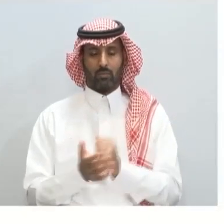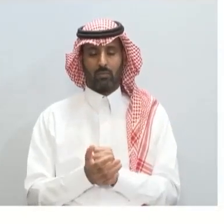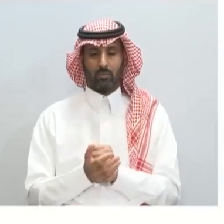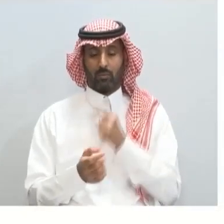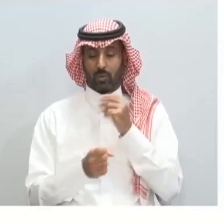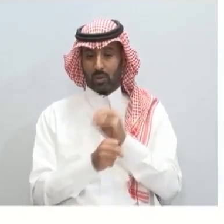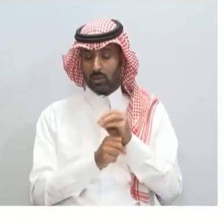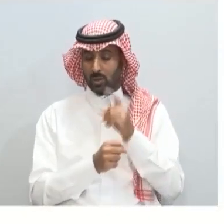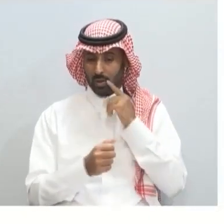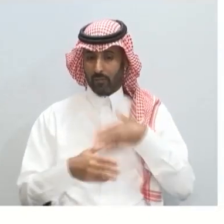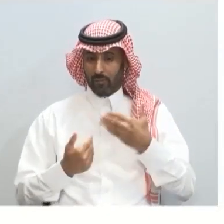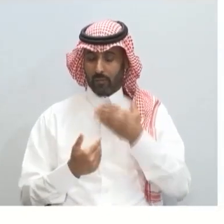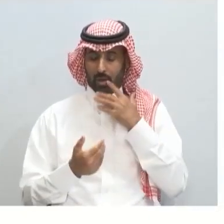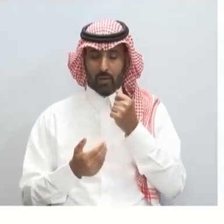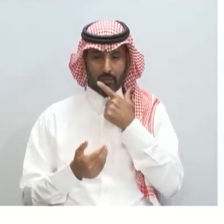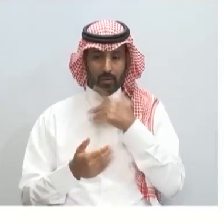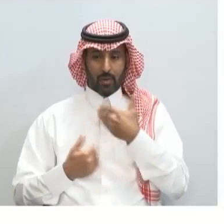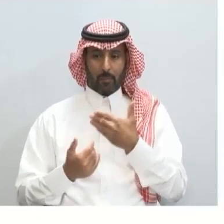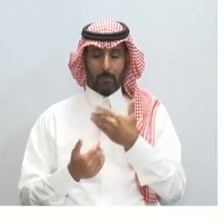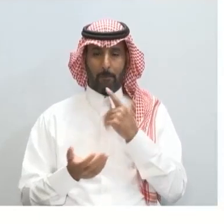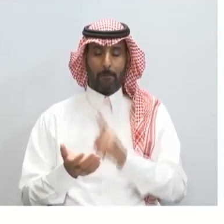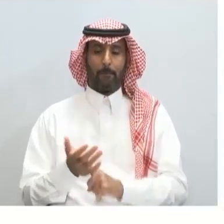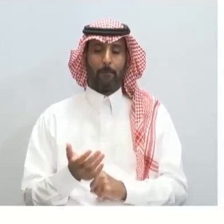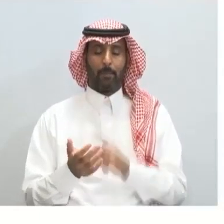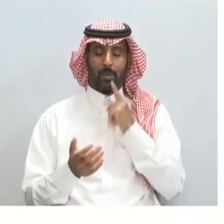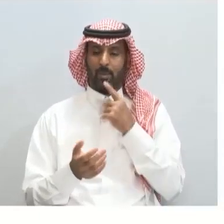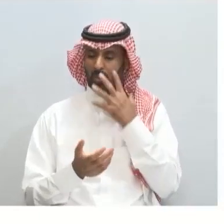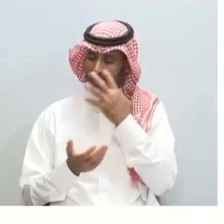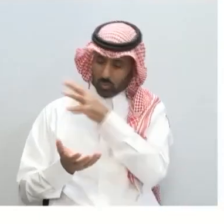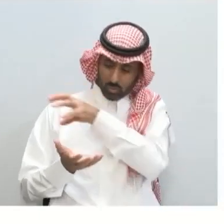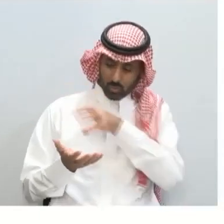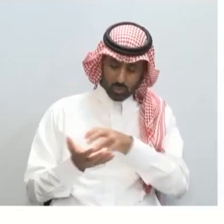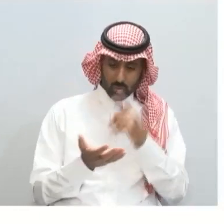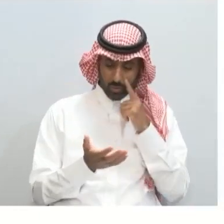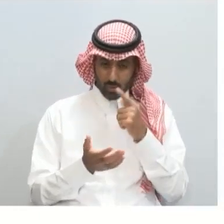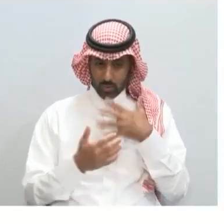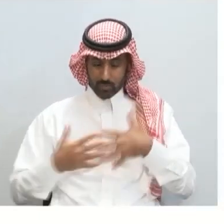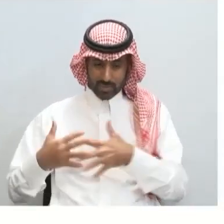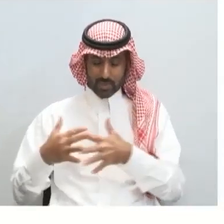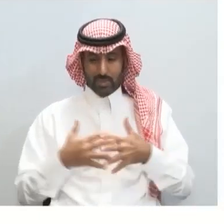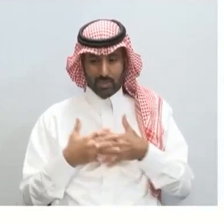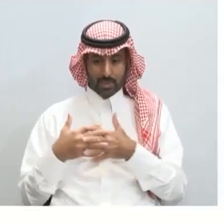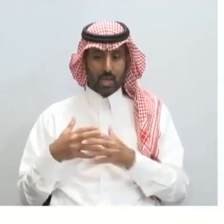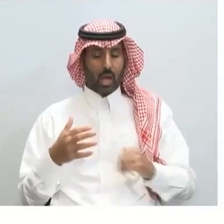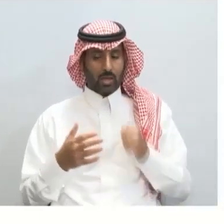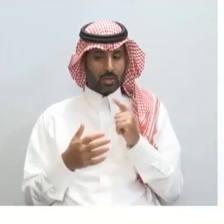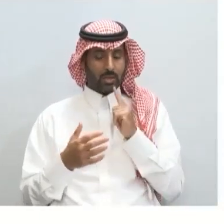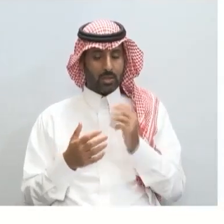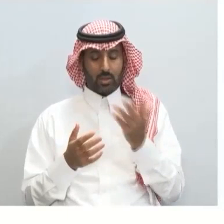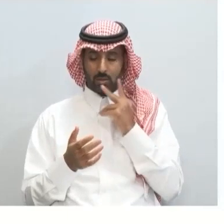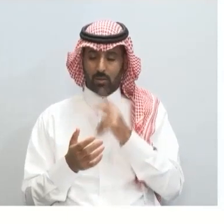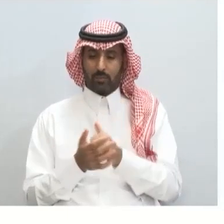we also learned some fun facts about the uh cheating in uh American High School students uh